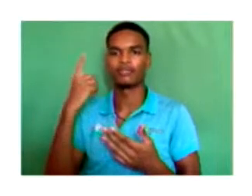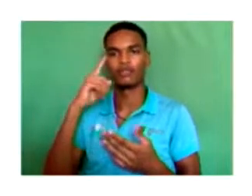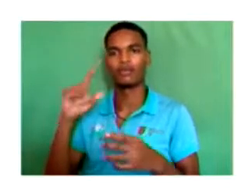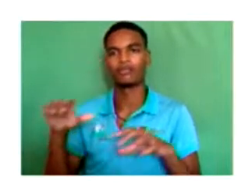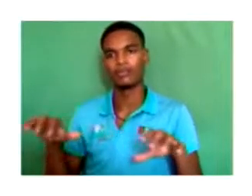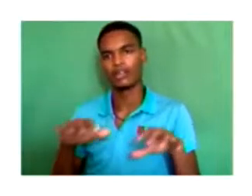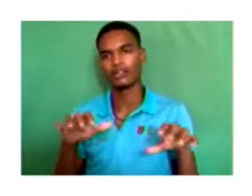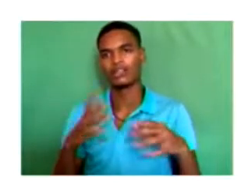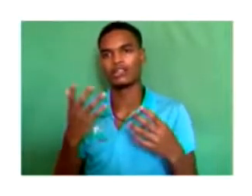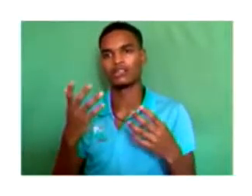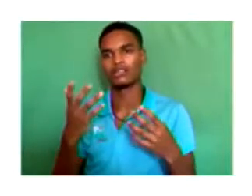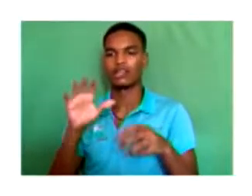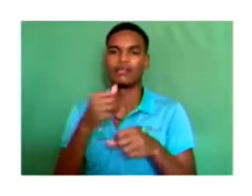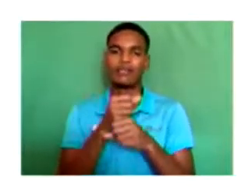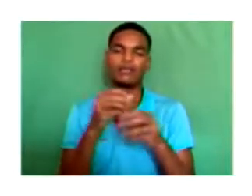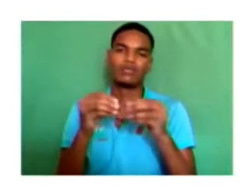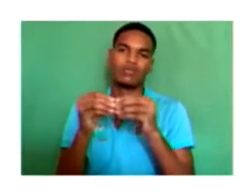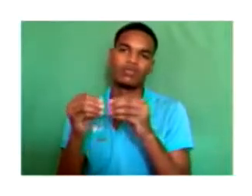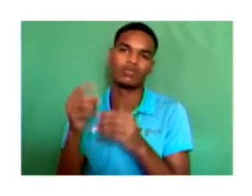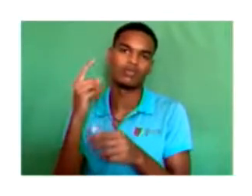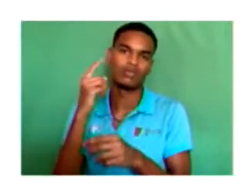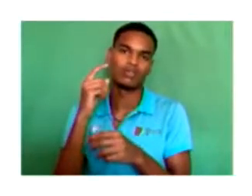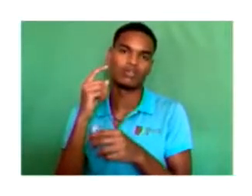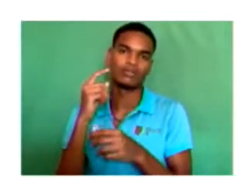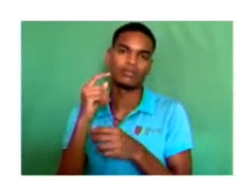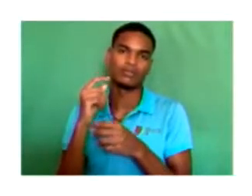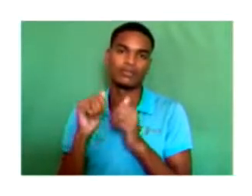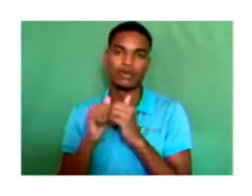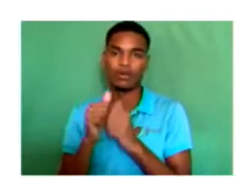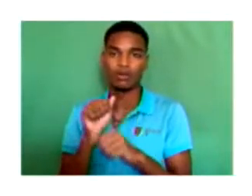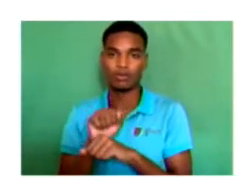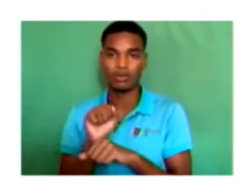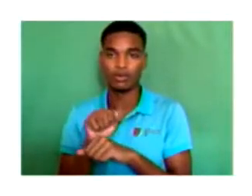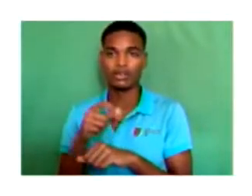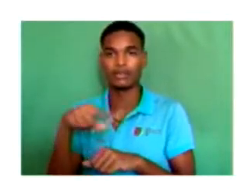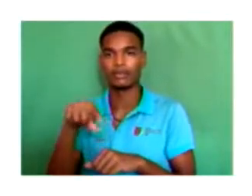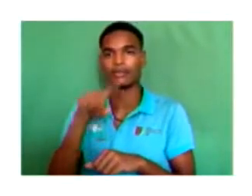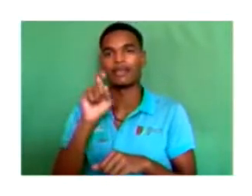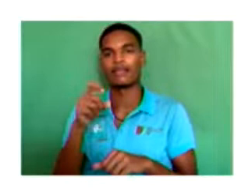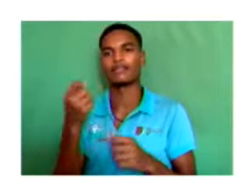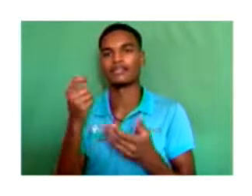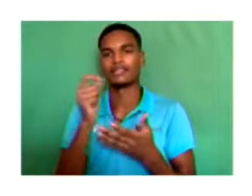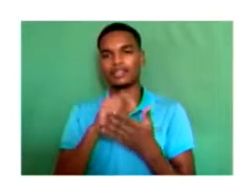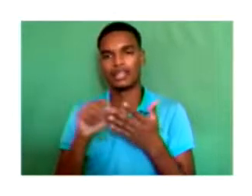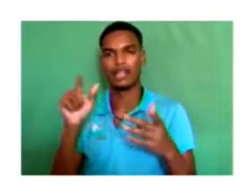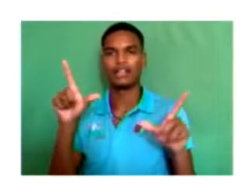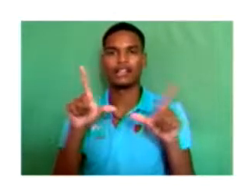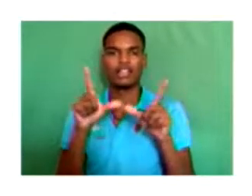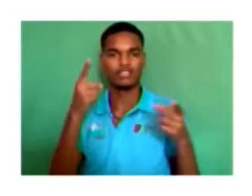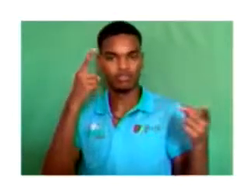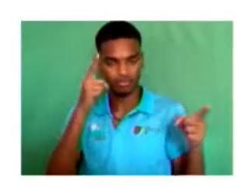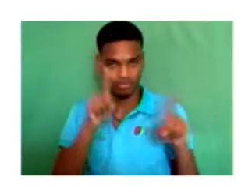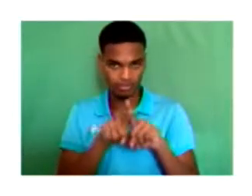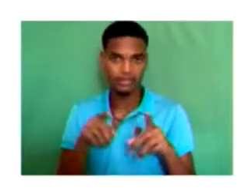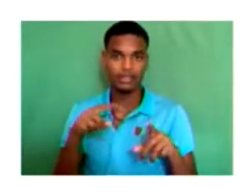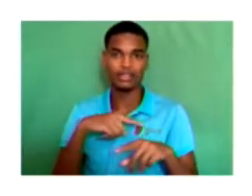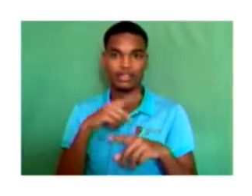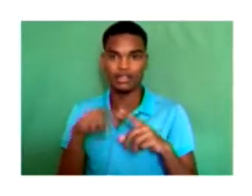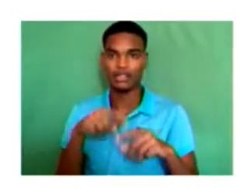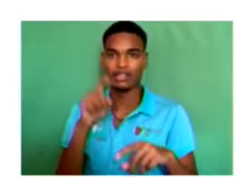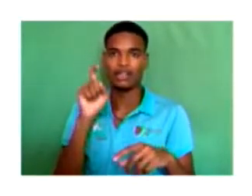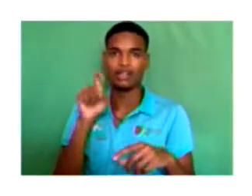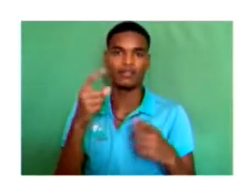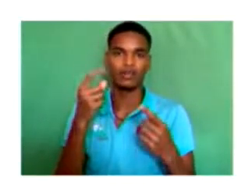work. They sign up a license agreement with CTA. If necessary, they do the